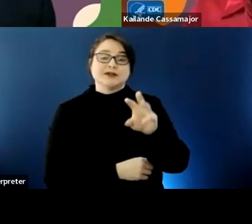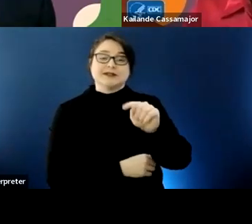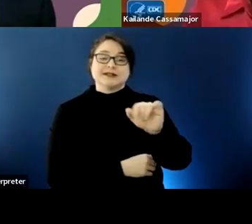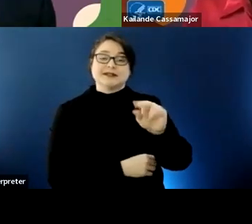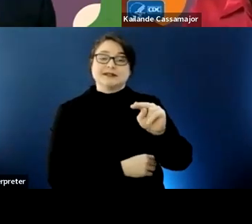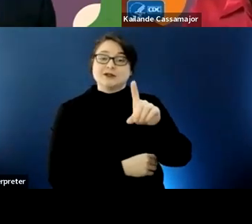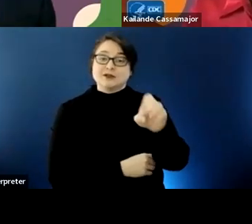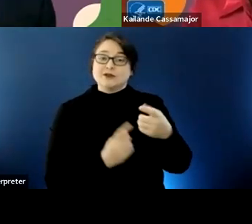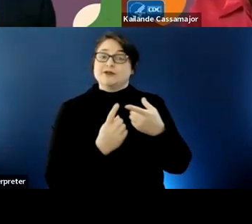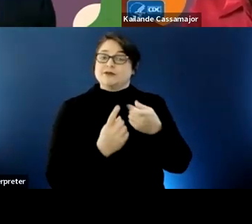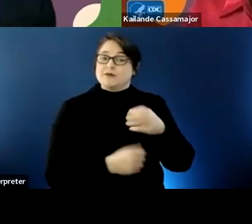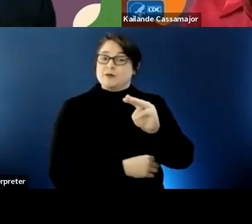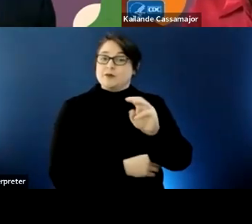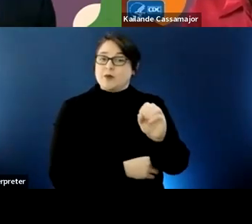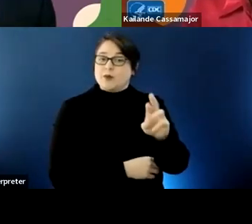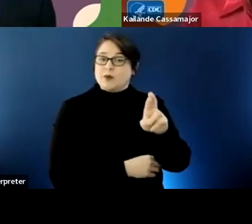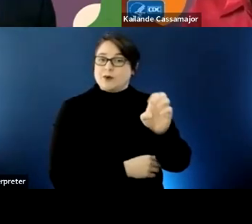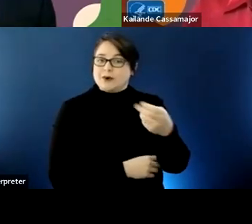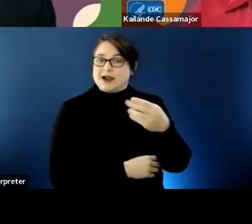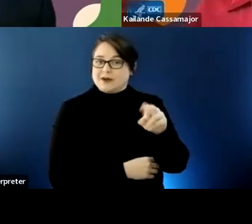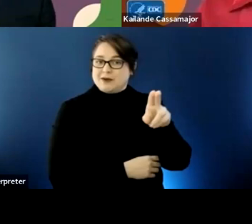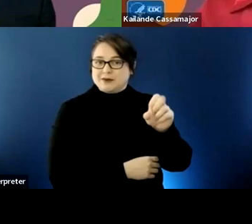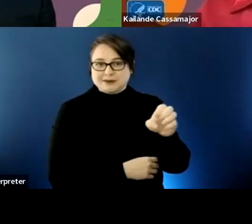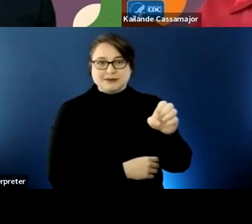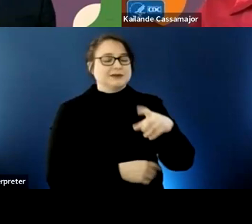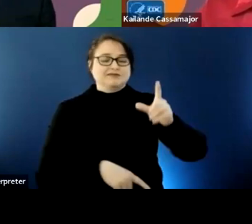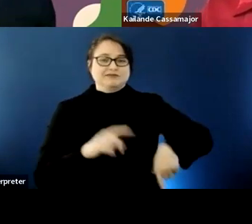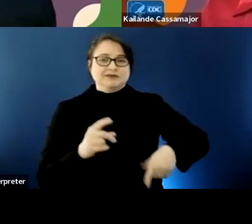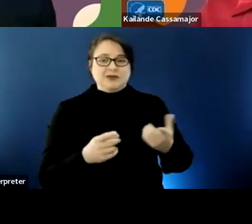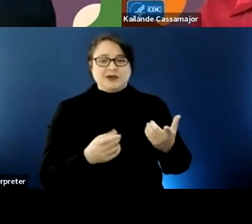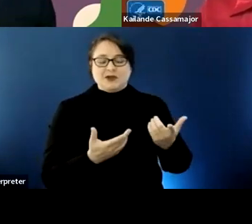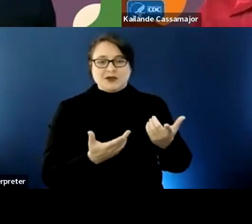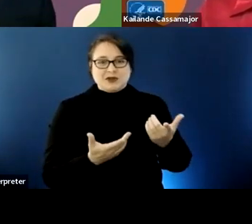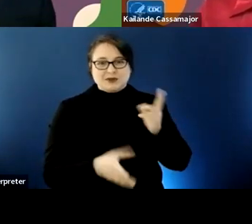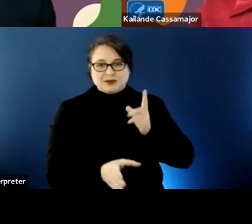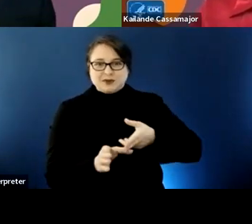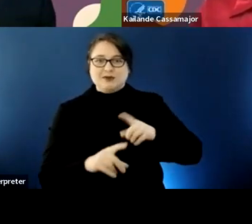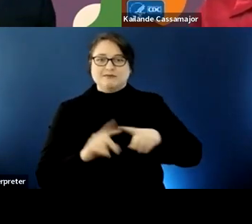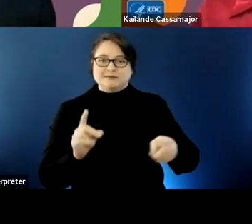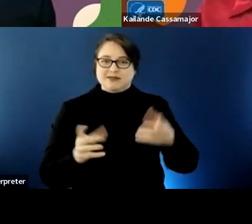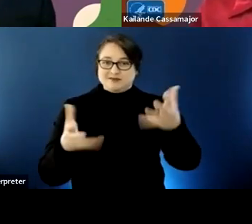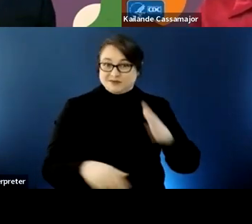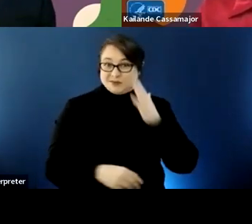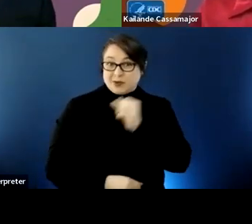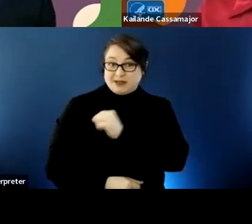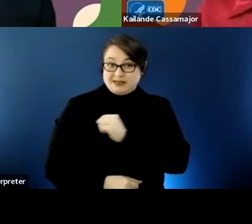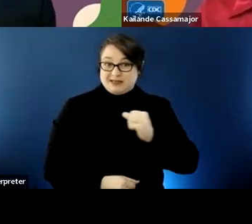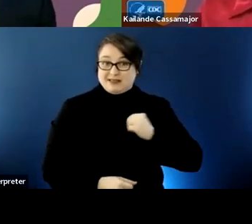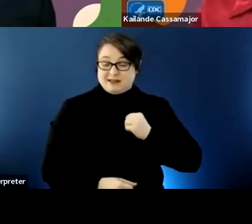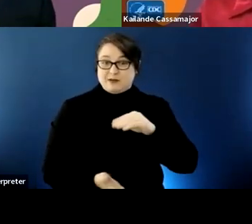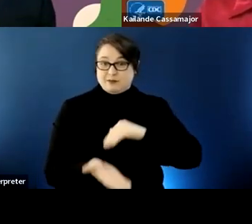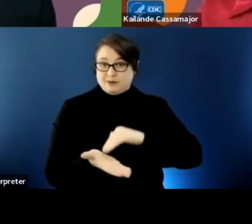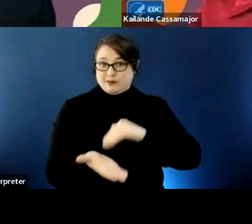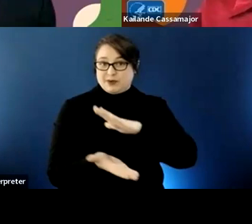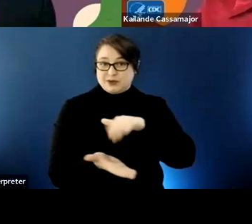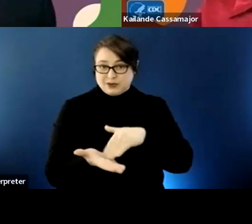us, but there's a very good reason. Many of us in the Atlanta area know that the Atlanta Medical Center is going to be closing